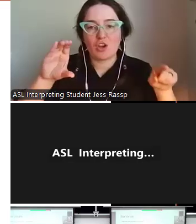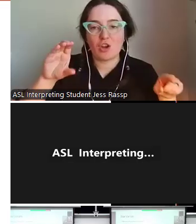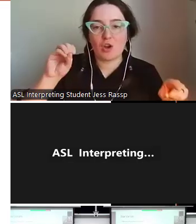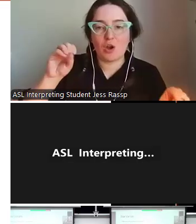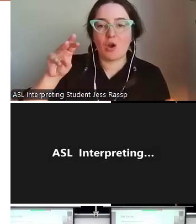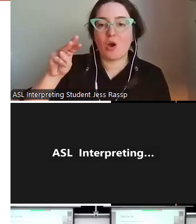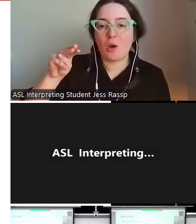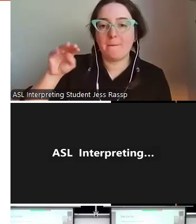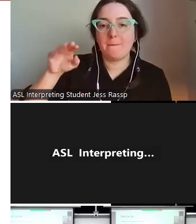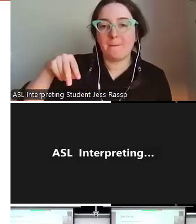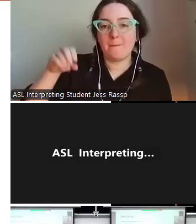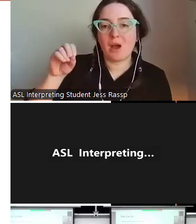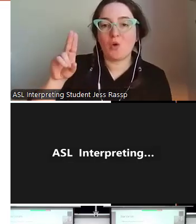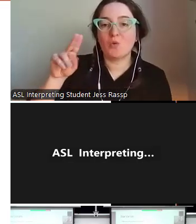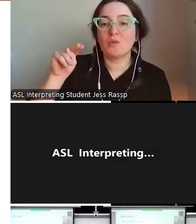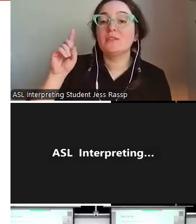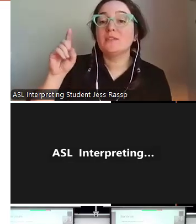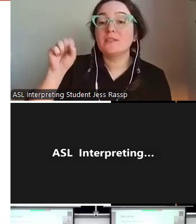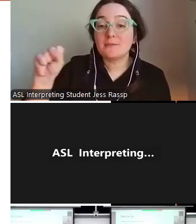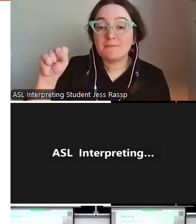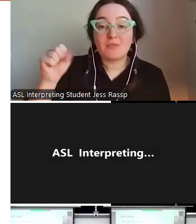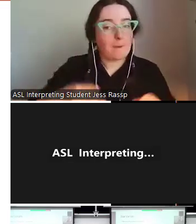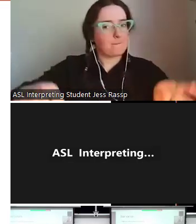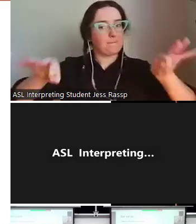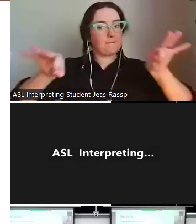melatonin is